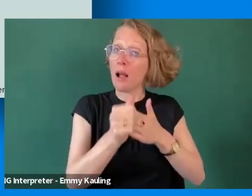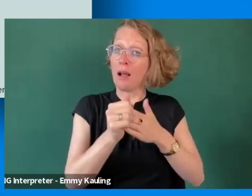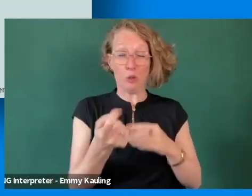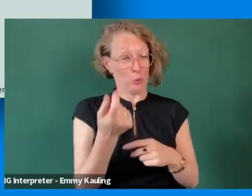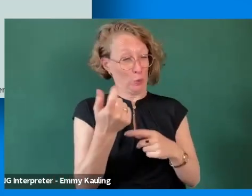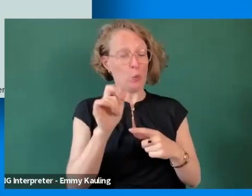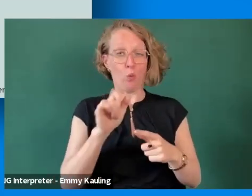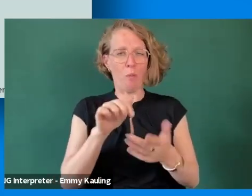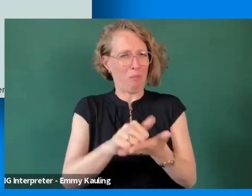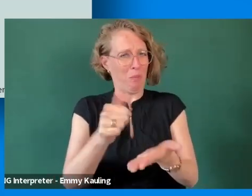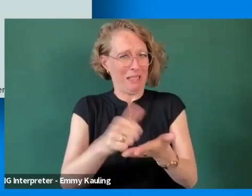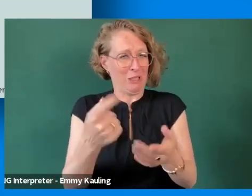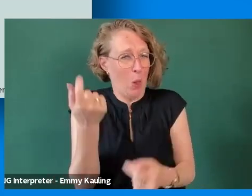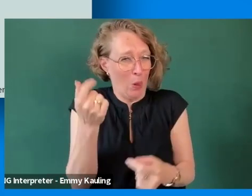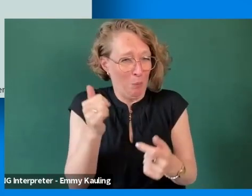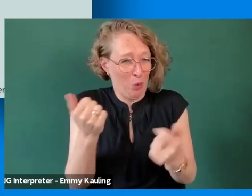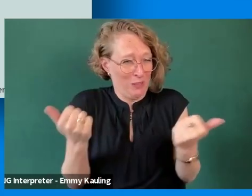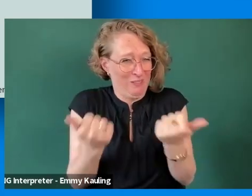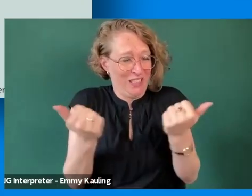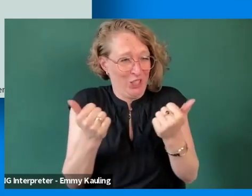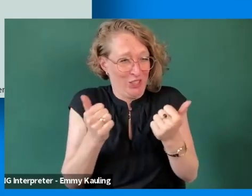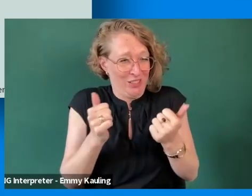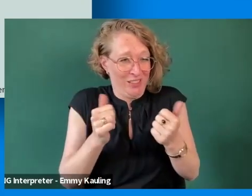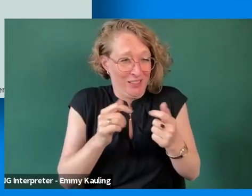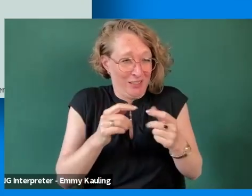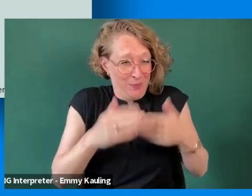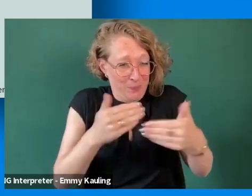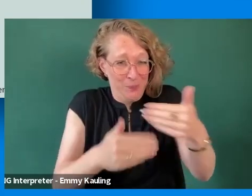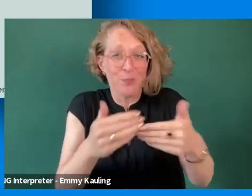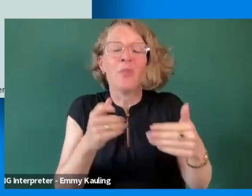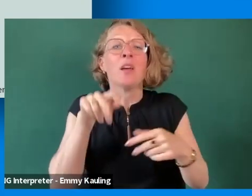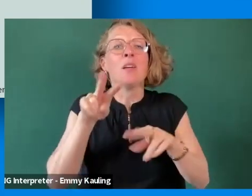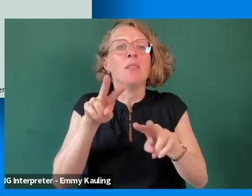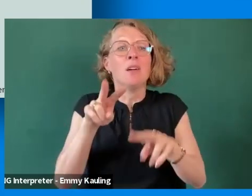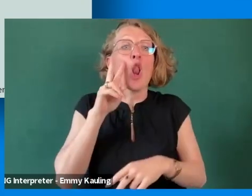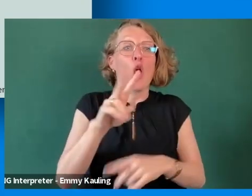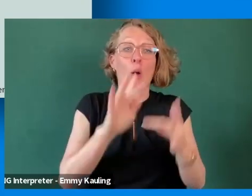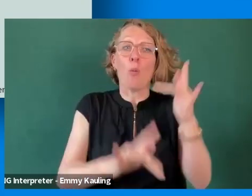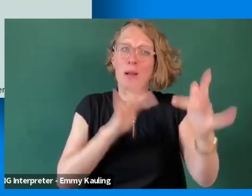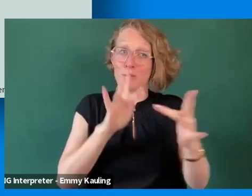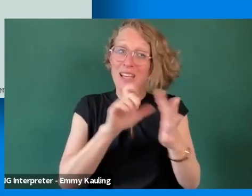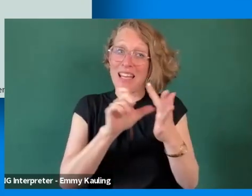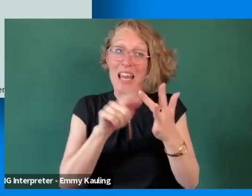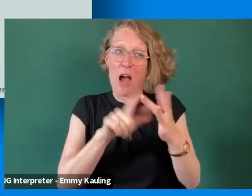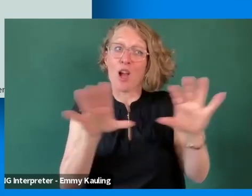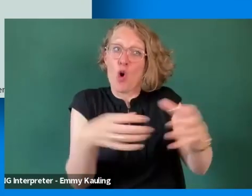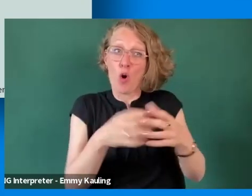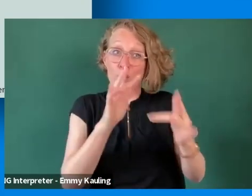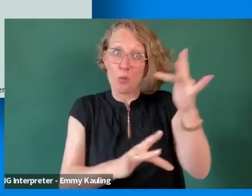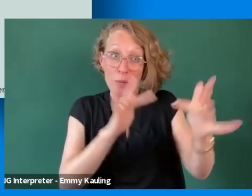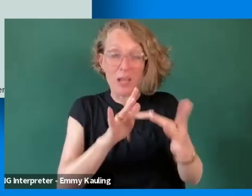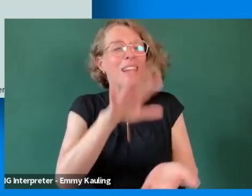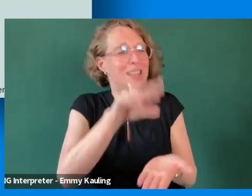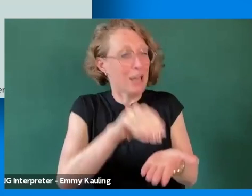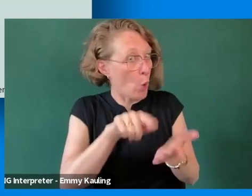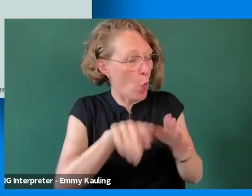shortly. It's nearly finished. We would encourage you to visit the EDI Caucus website, download the training guide, and